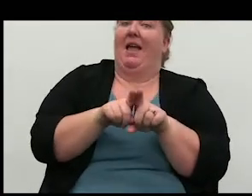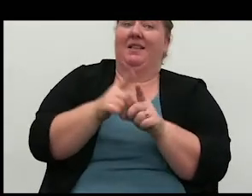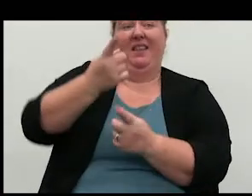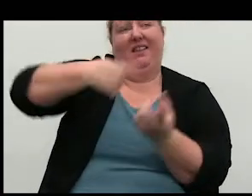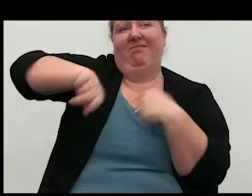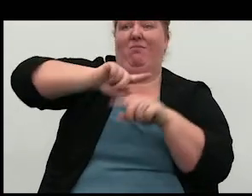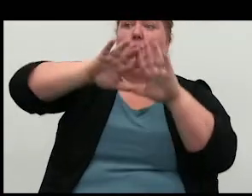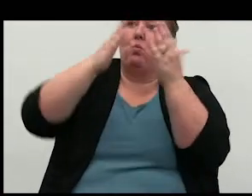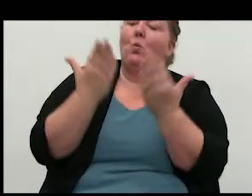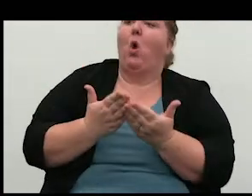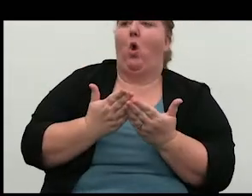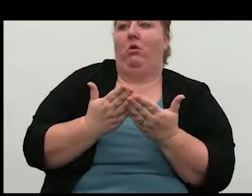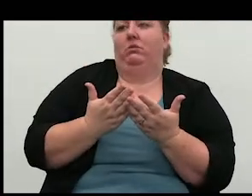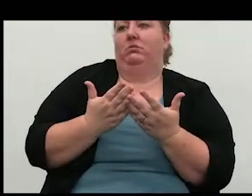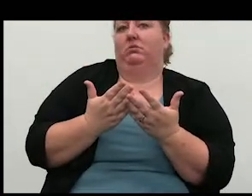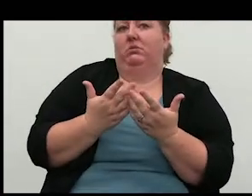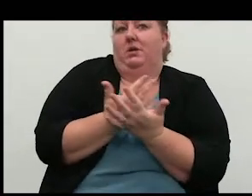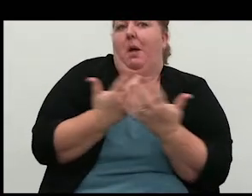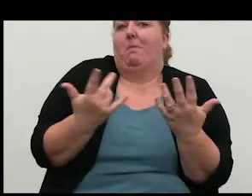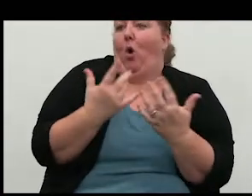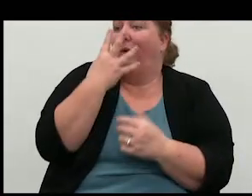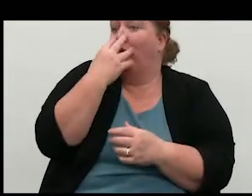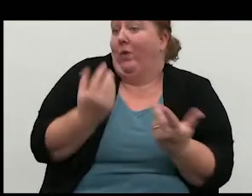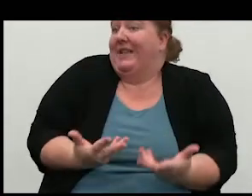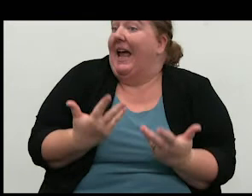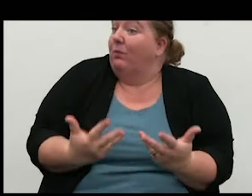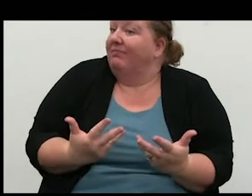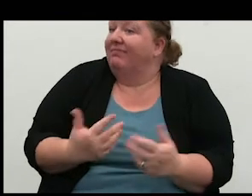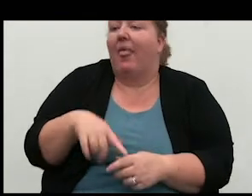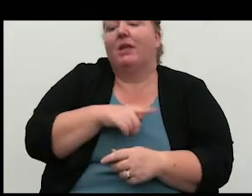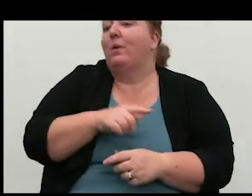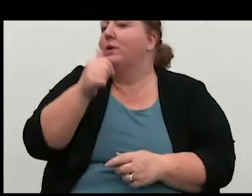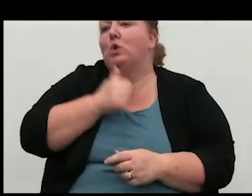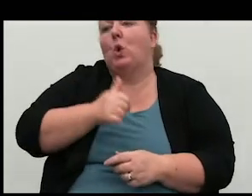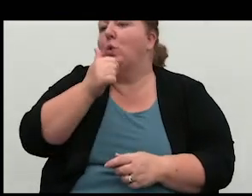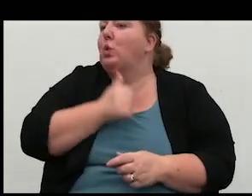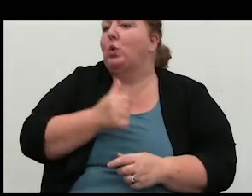world's population of wolves today. Which is why we don't use wolves.